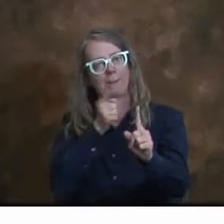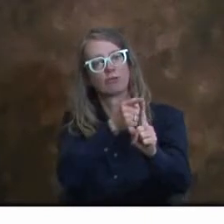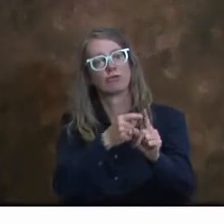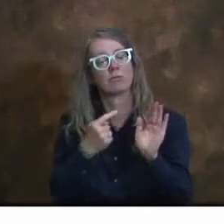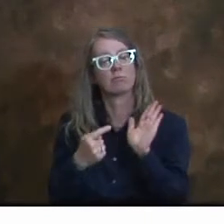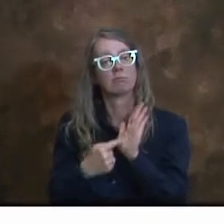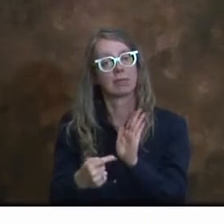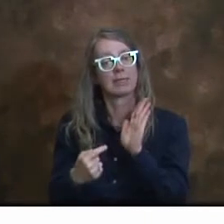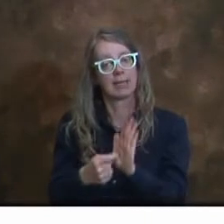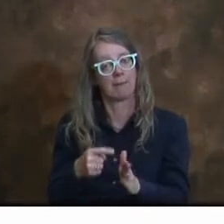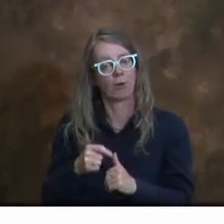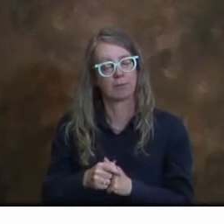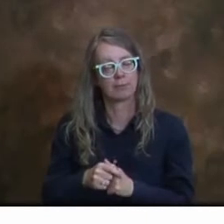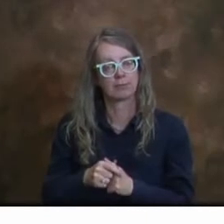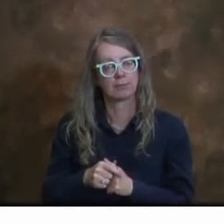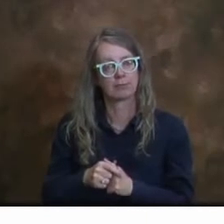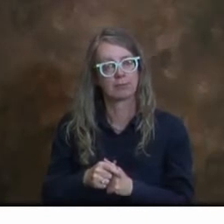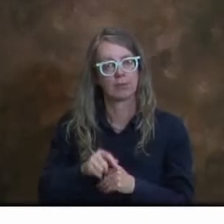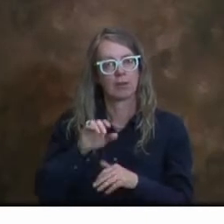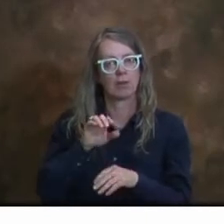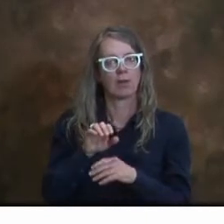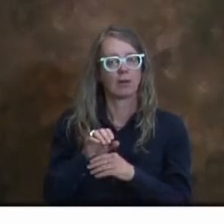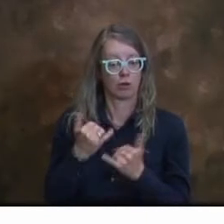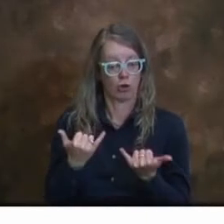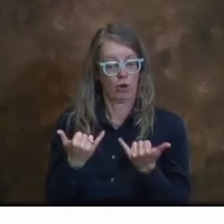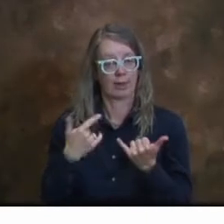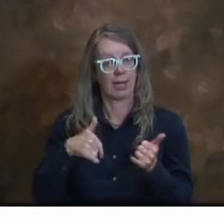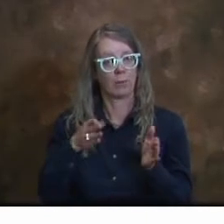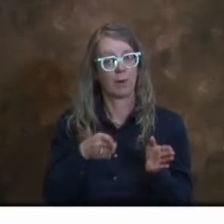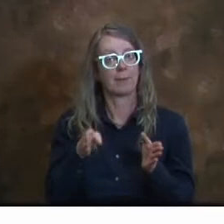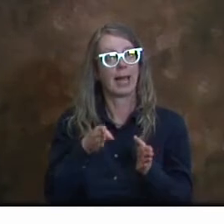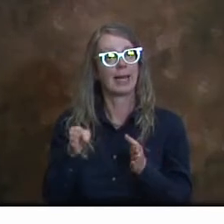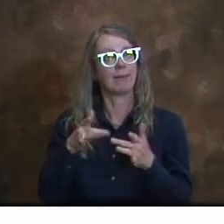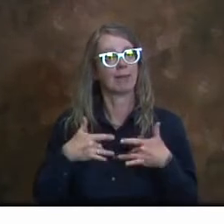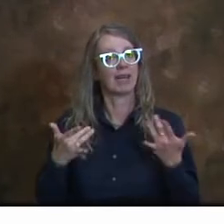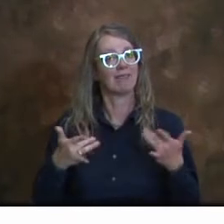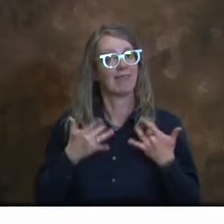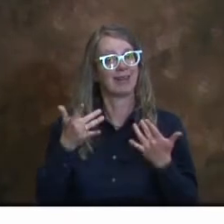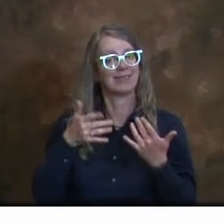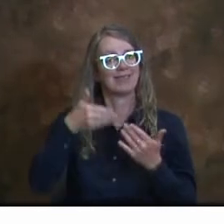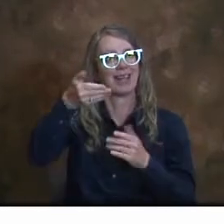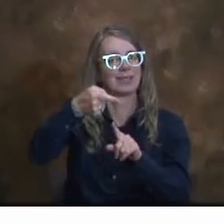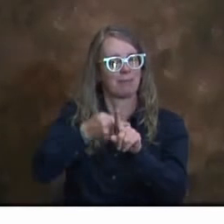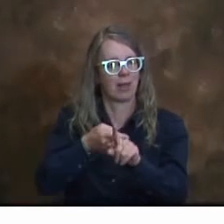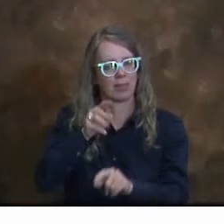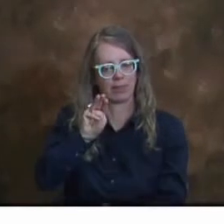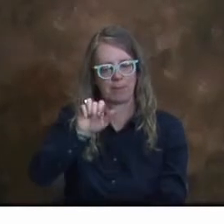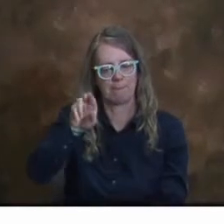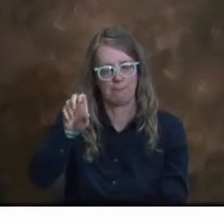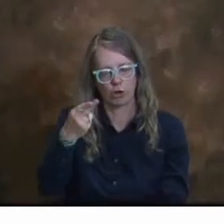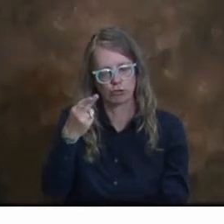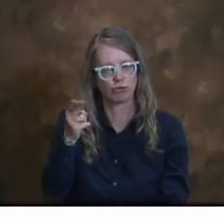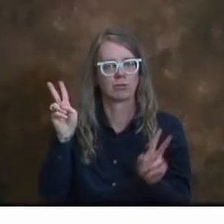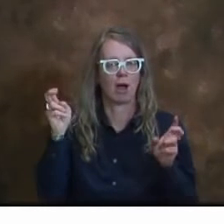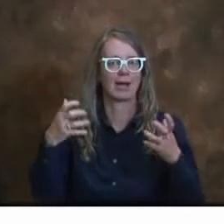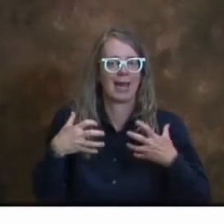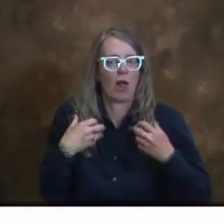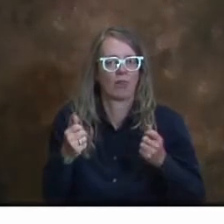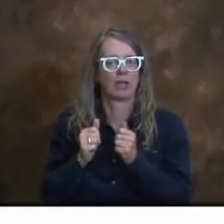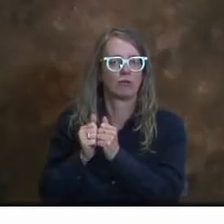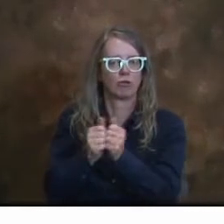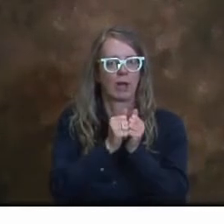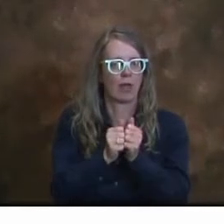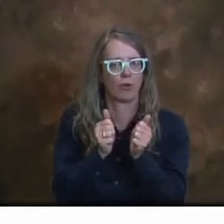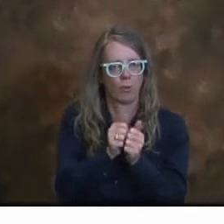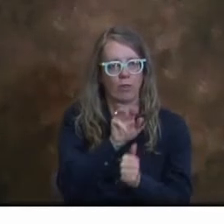example, I have on here that on the horizon we are currently planning an event in March with Healthier Together, YMCA, and the